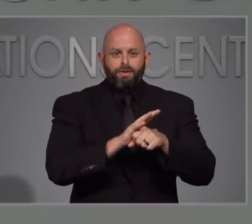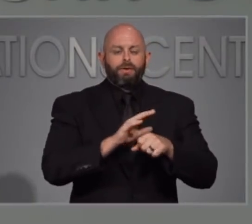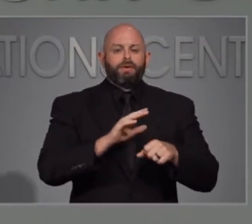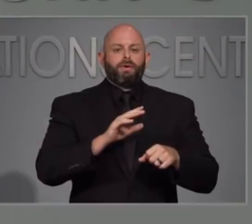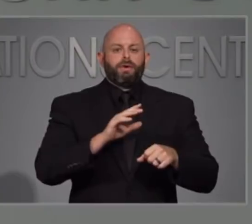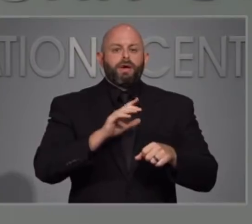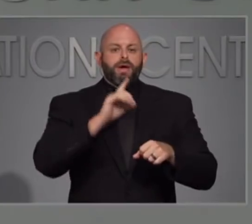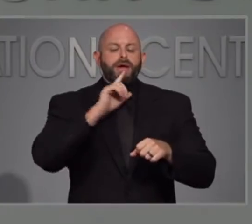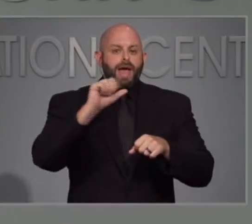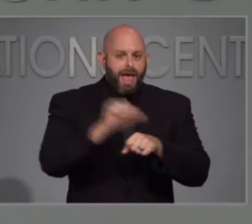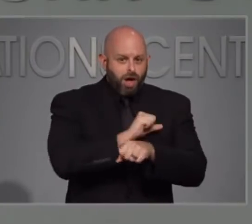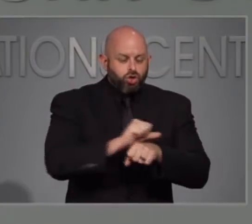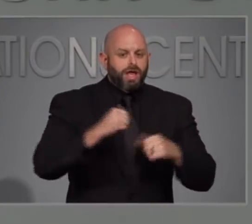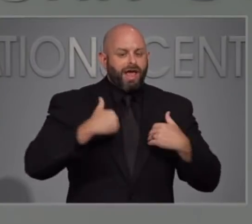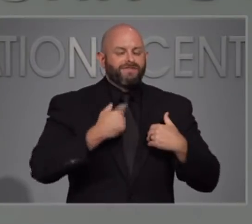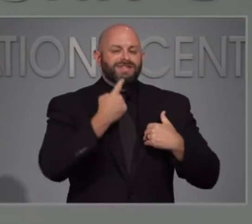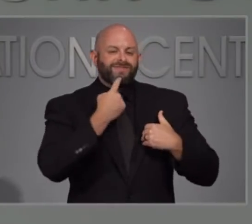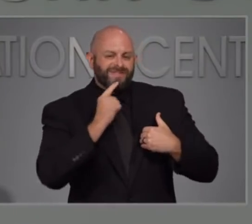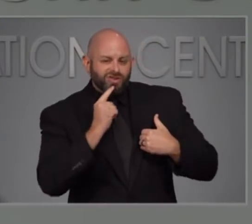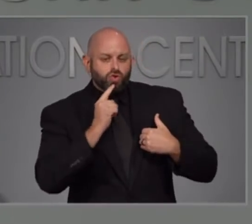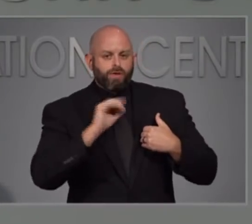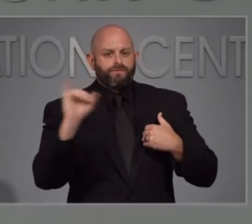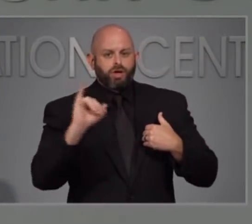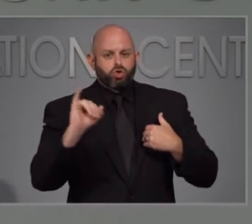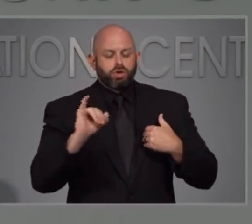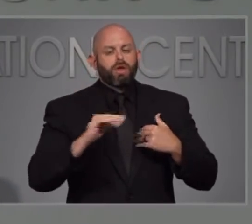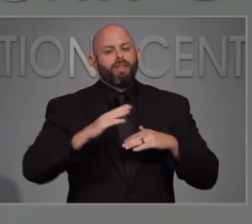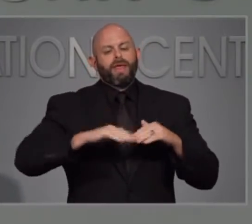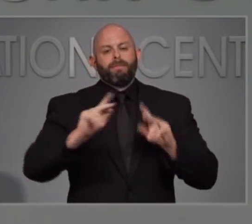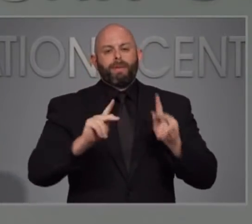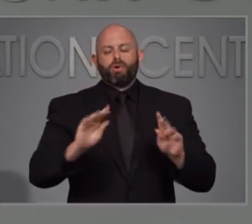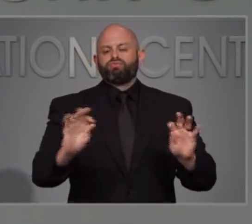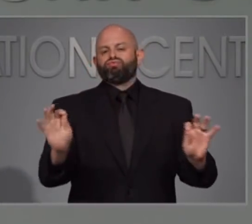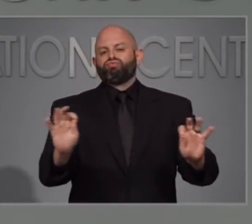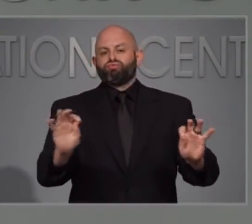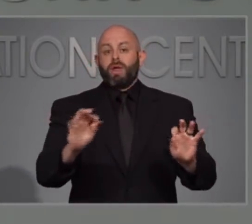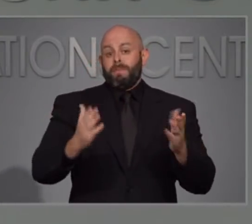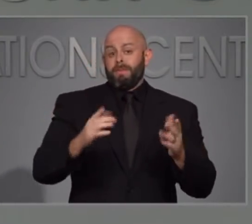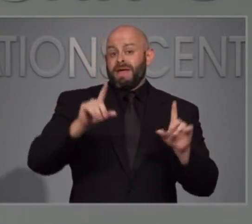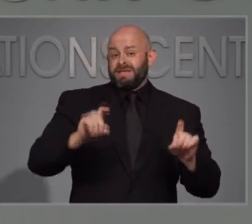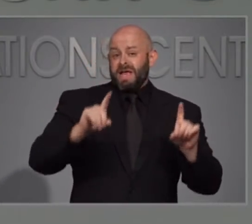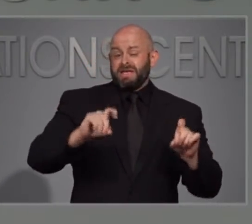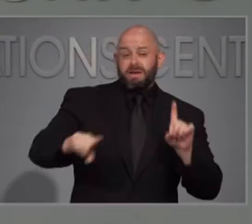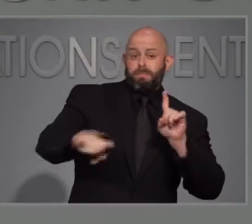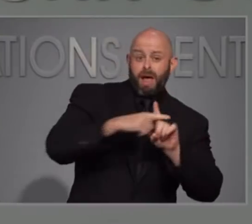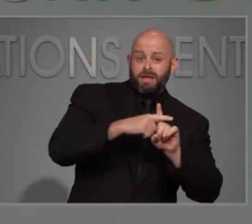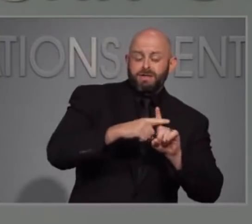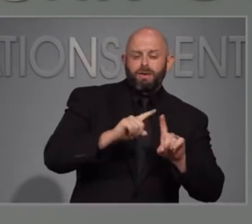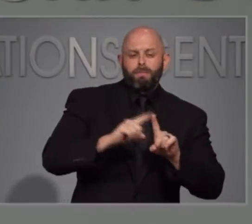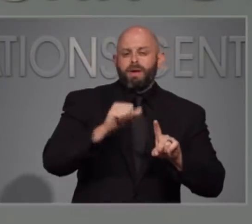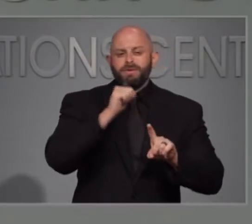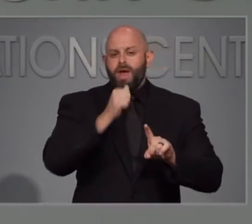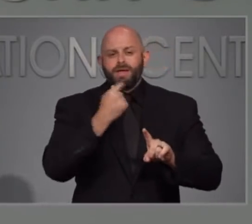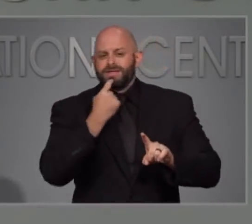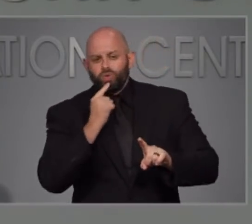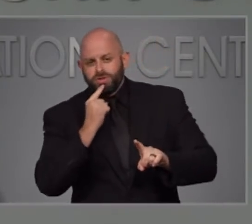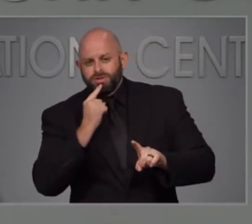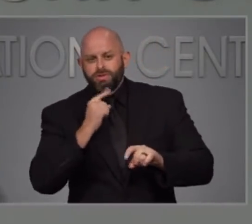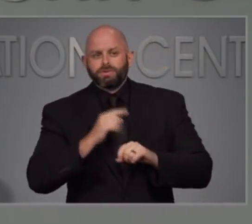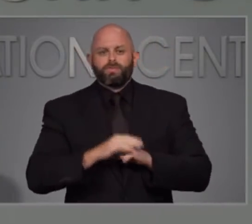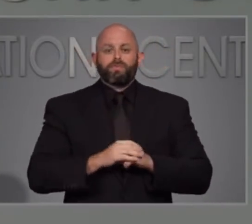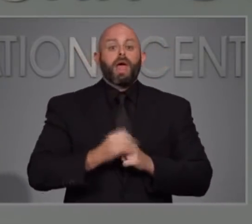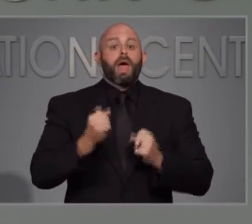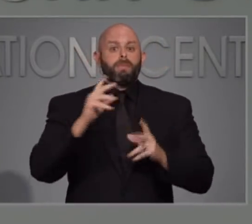actually suffering from severe infection versus the people who tested positive when they showed up for, say, an elective surgery? Thank